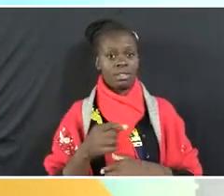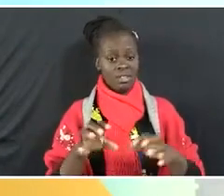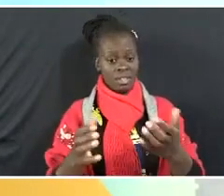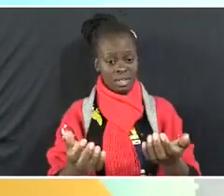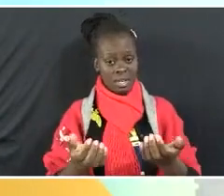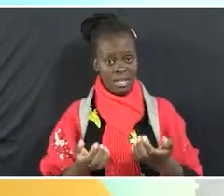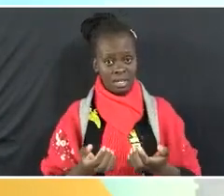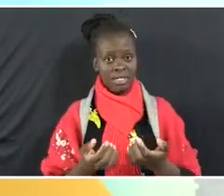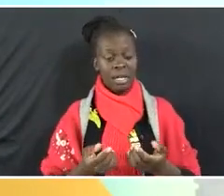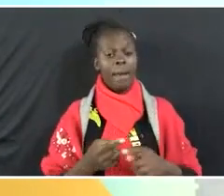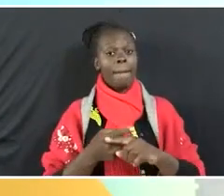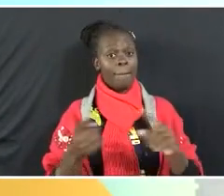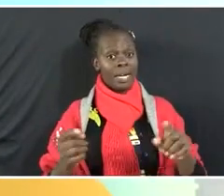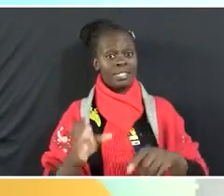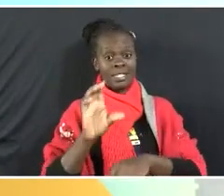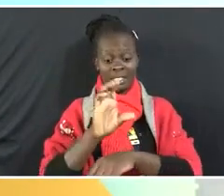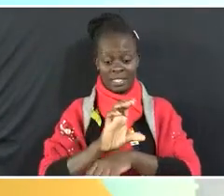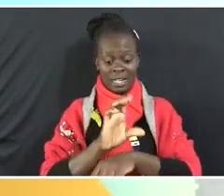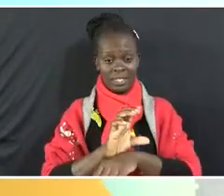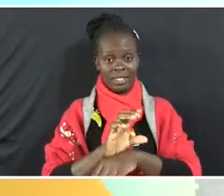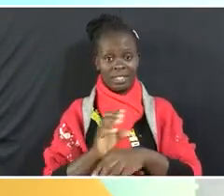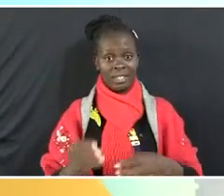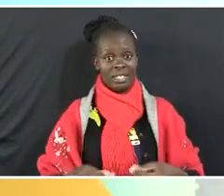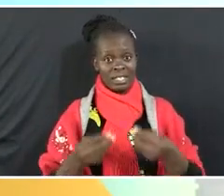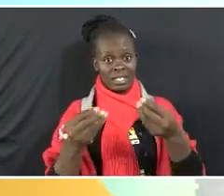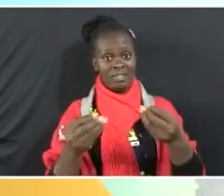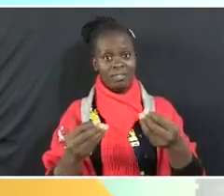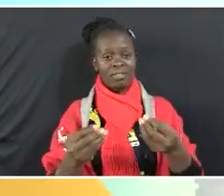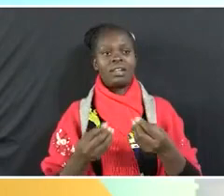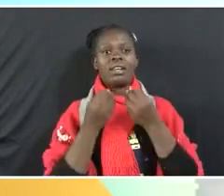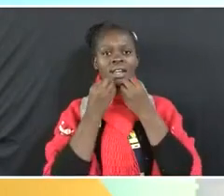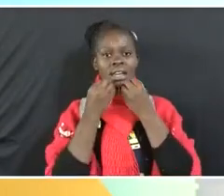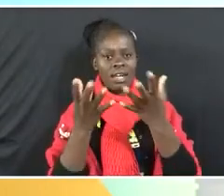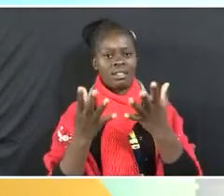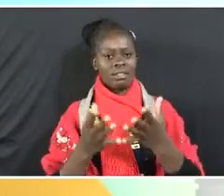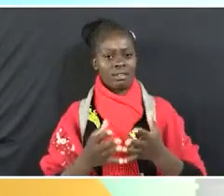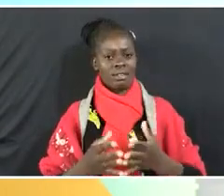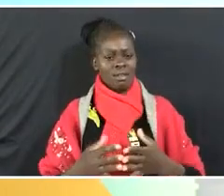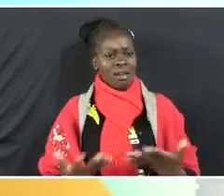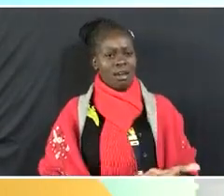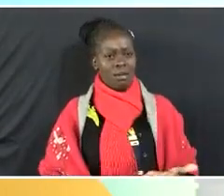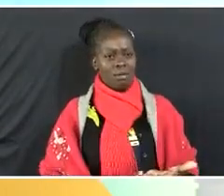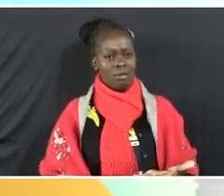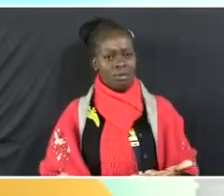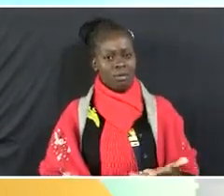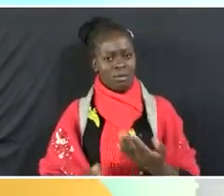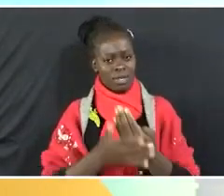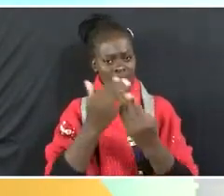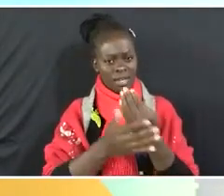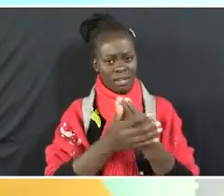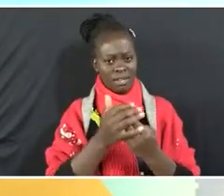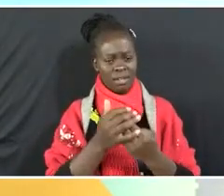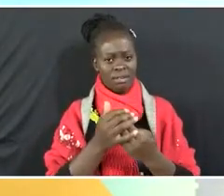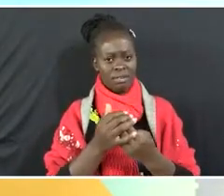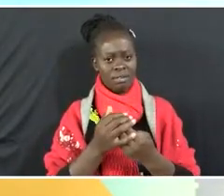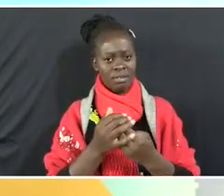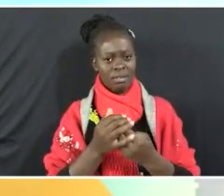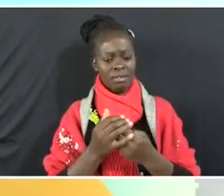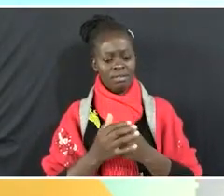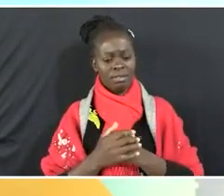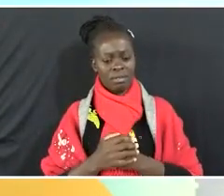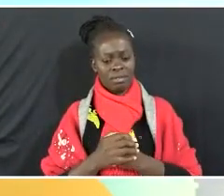And we could not raise 25,000. How are we dealing with these young people? Do we care about them?